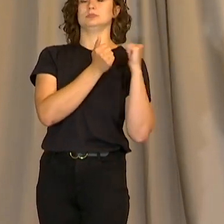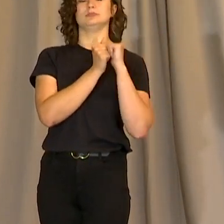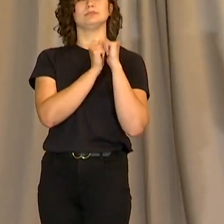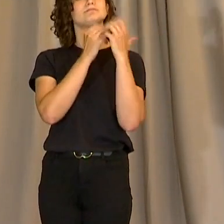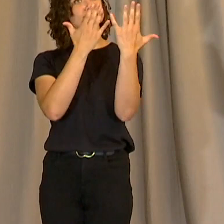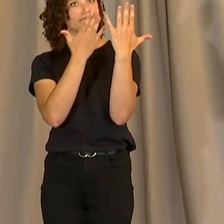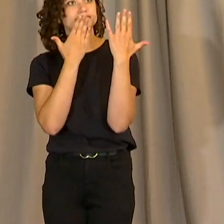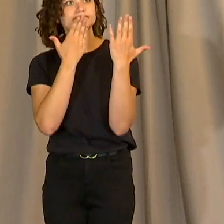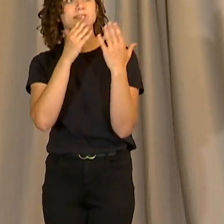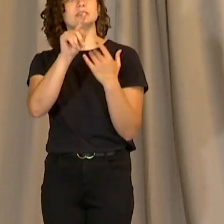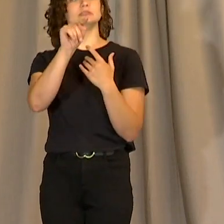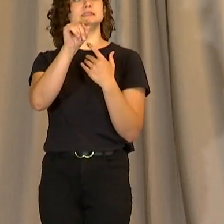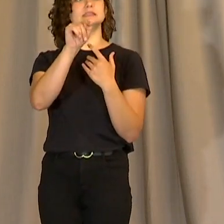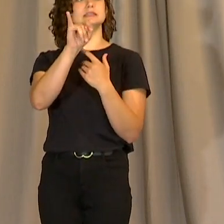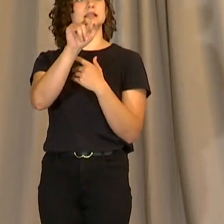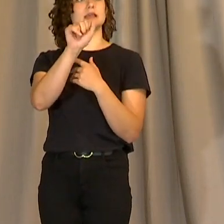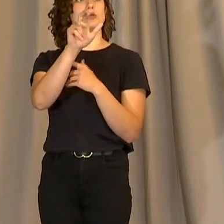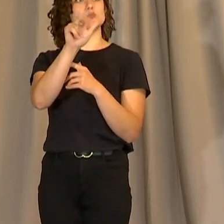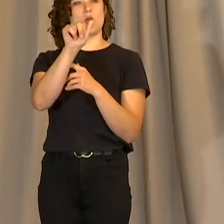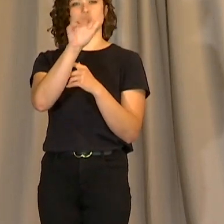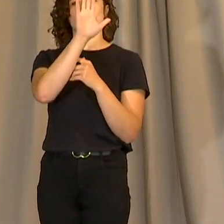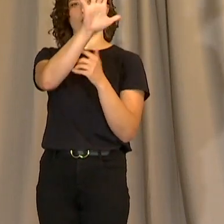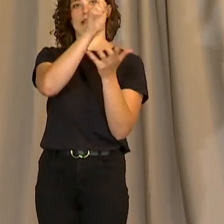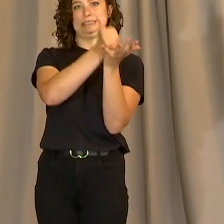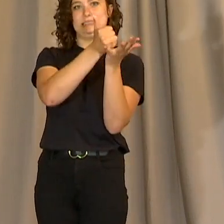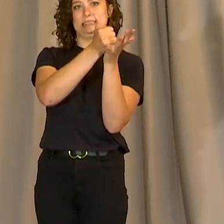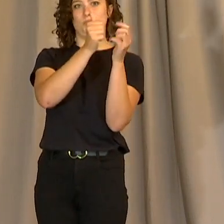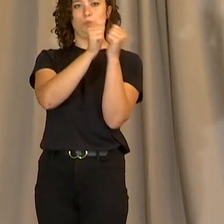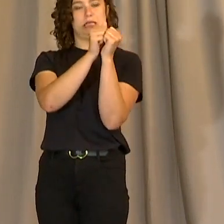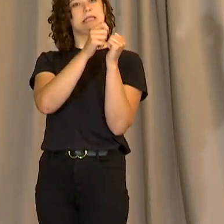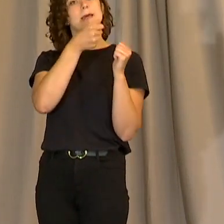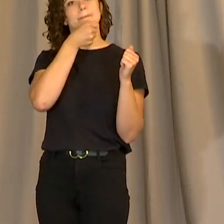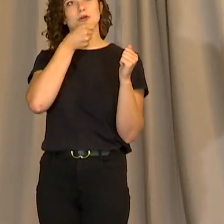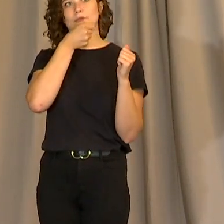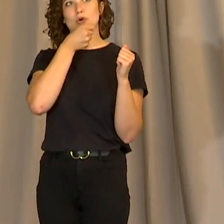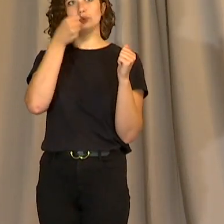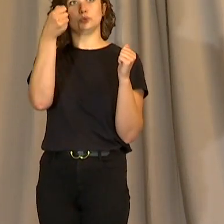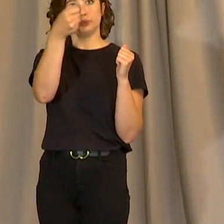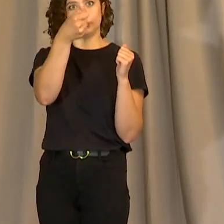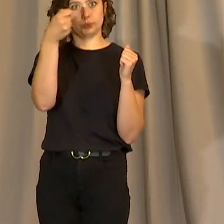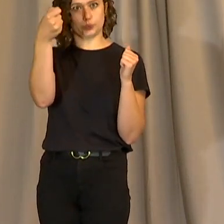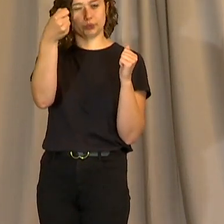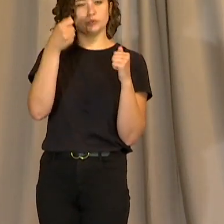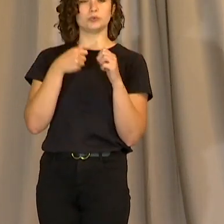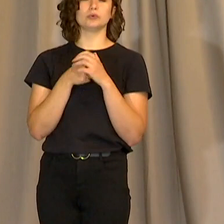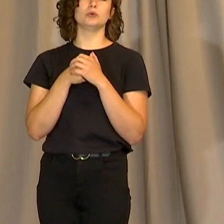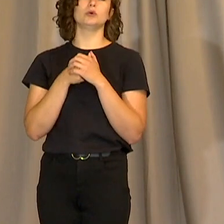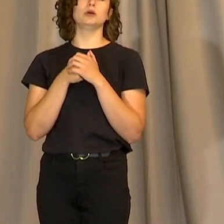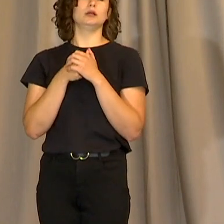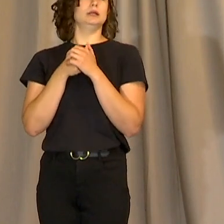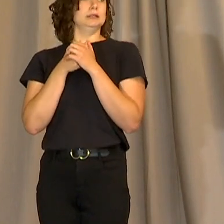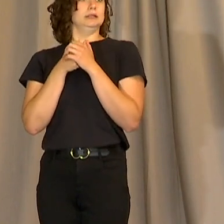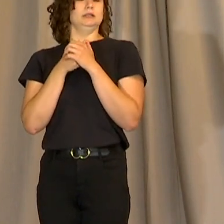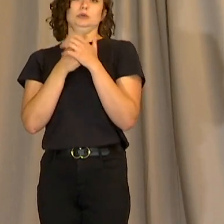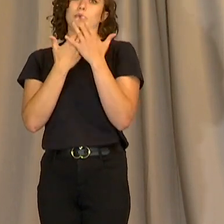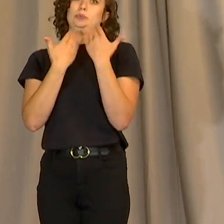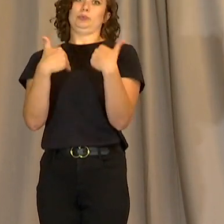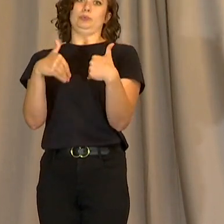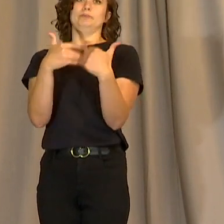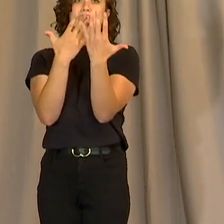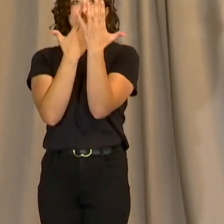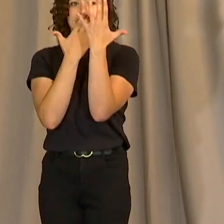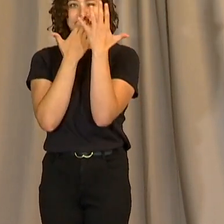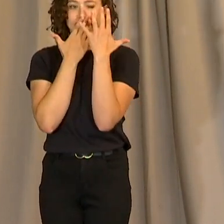you, Tiara, for your assistance with the microphone. Again, just a very big thank you,